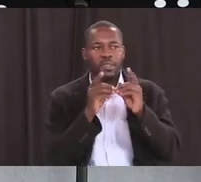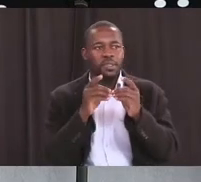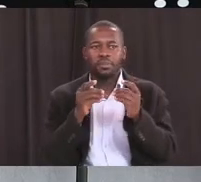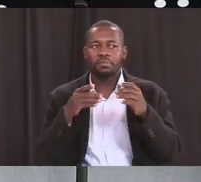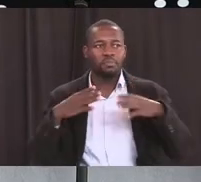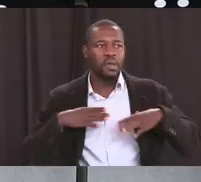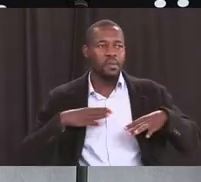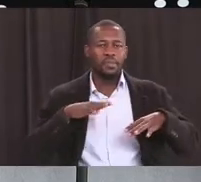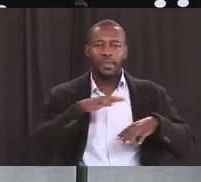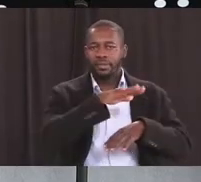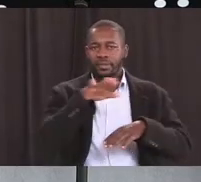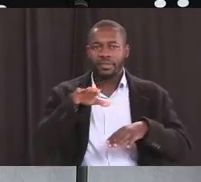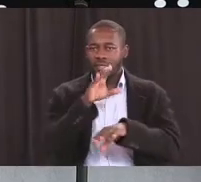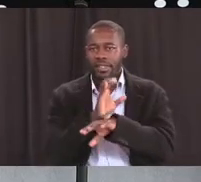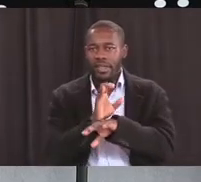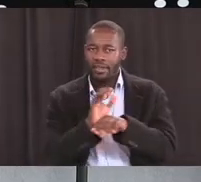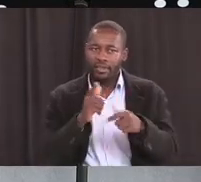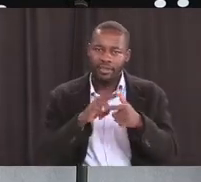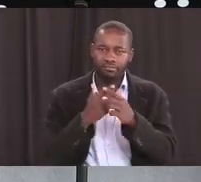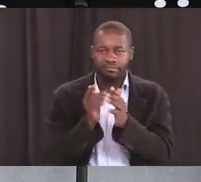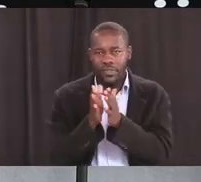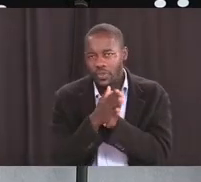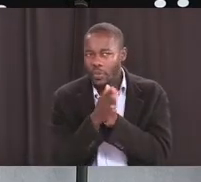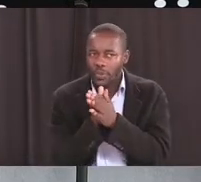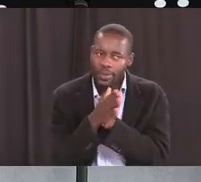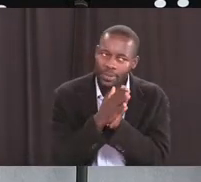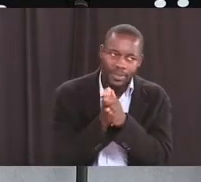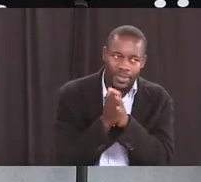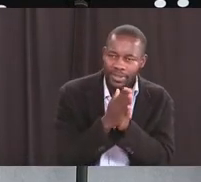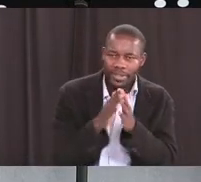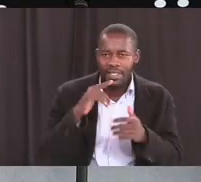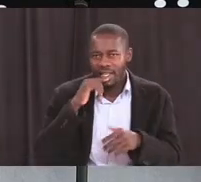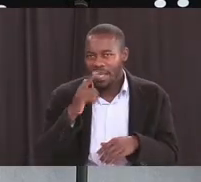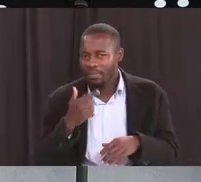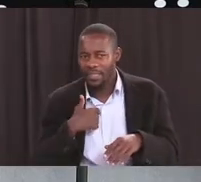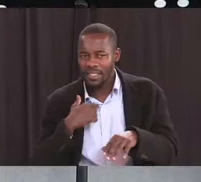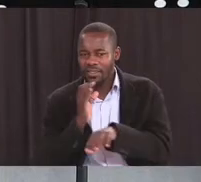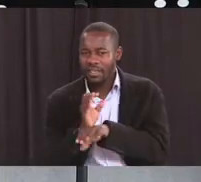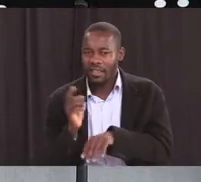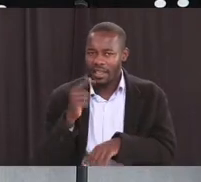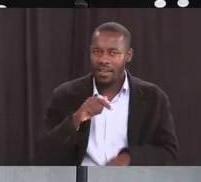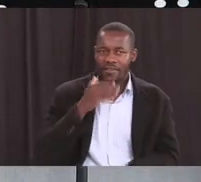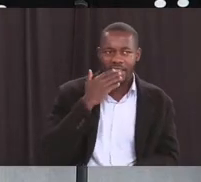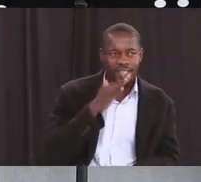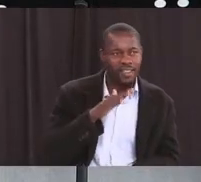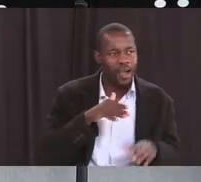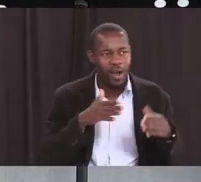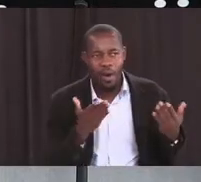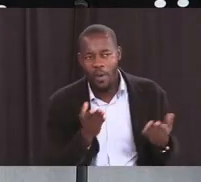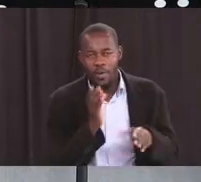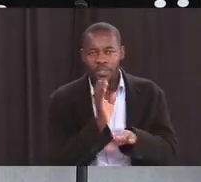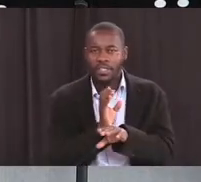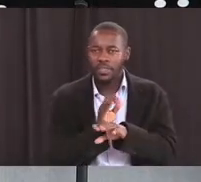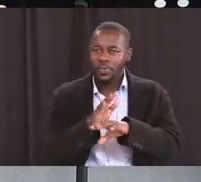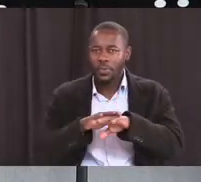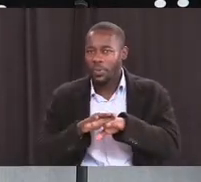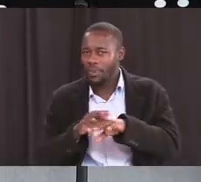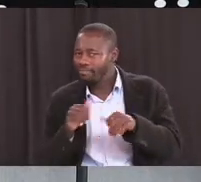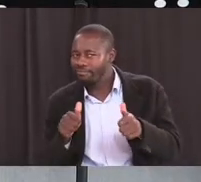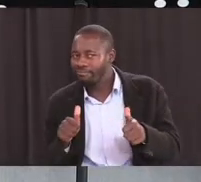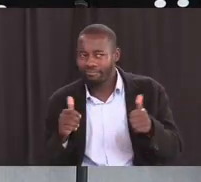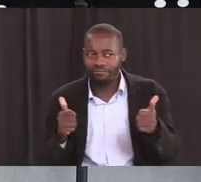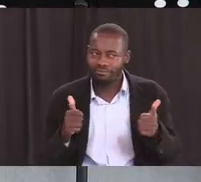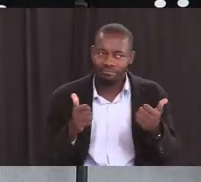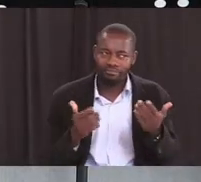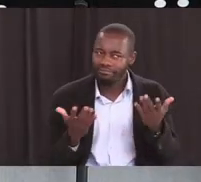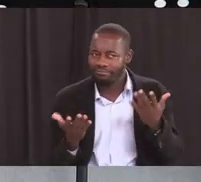leaders and just share what your first impressions have been of joining with us, so that we can keep our gatherings